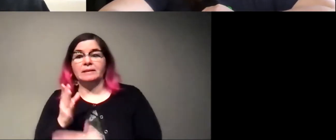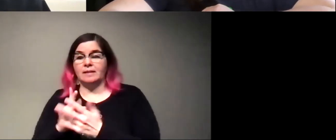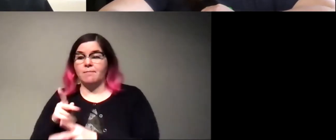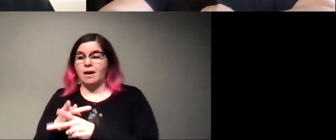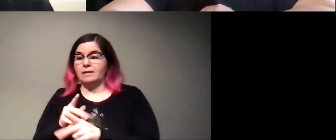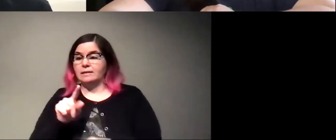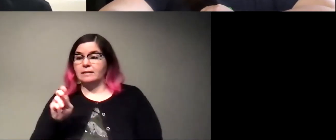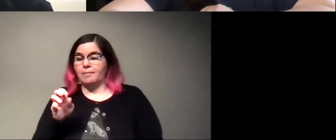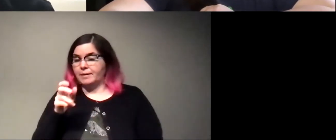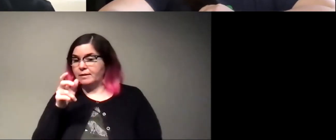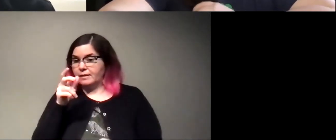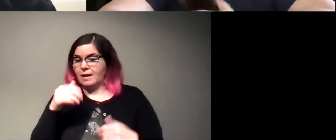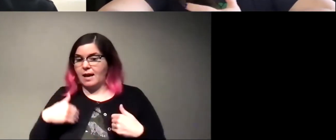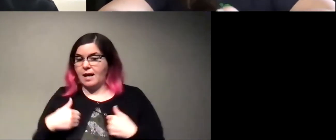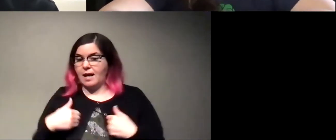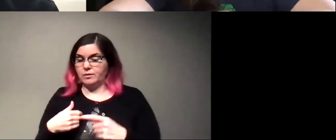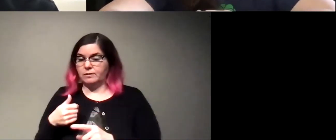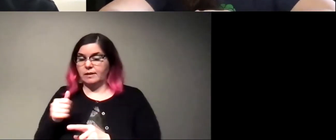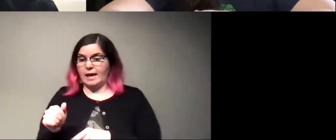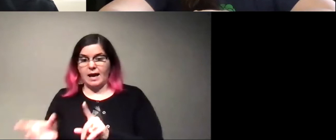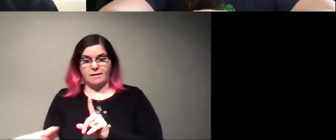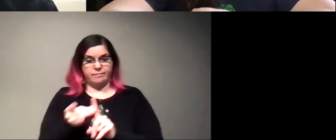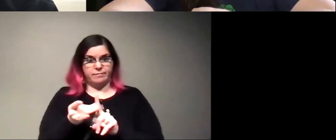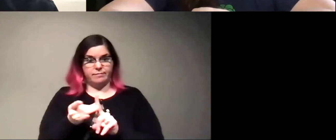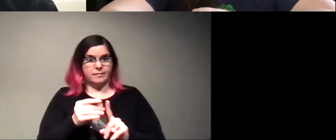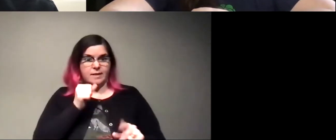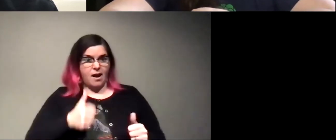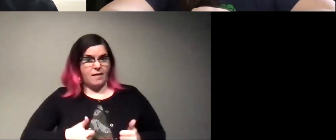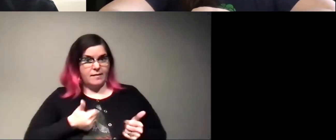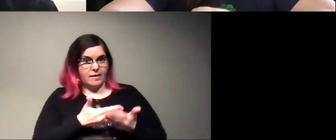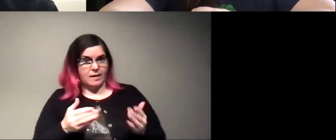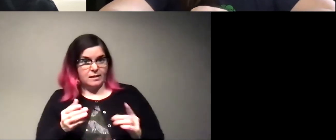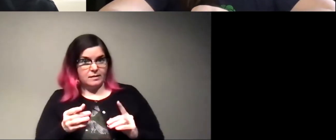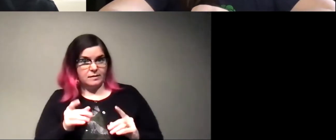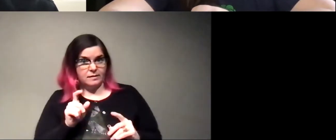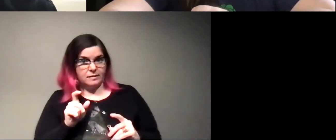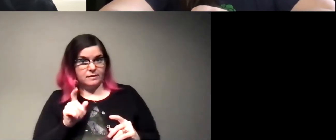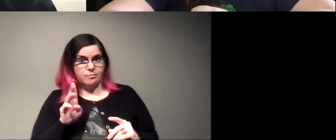zombifying animals infect non-living things? That's from Brielle.